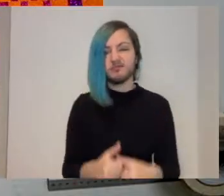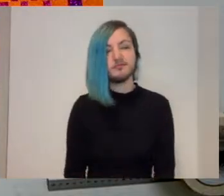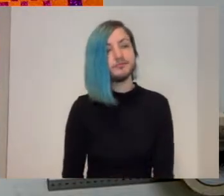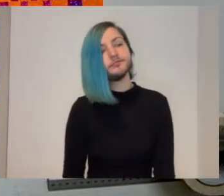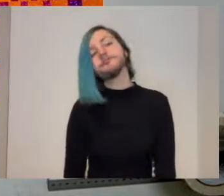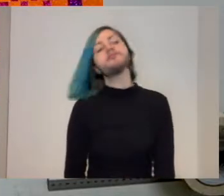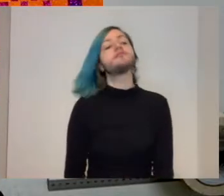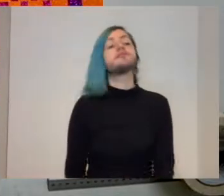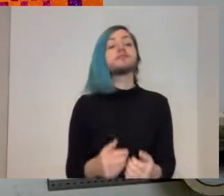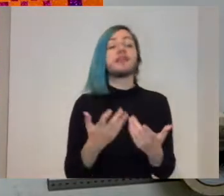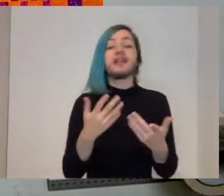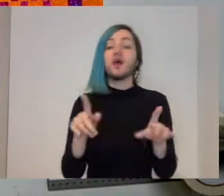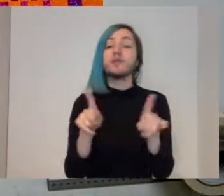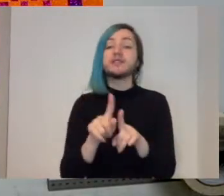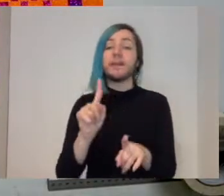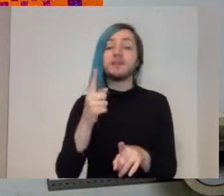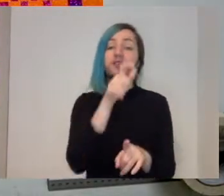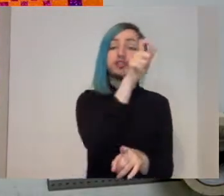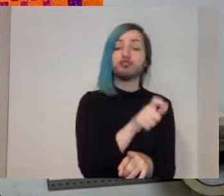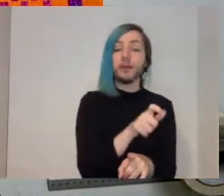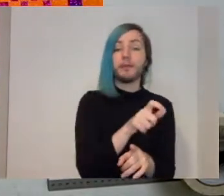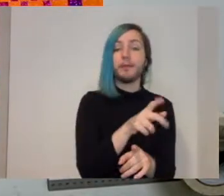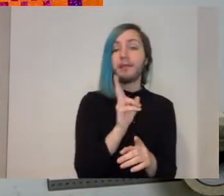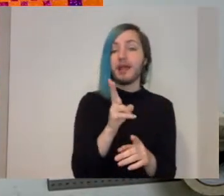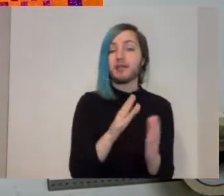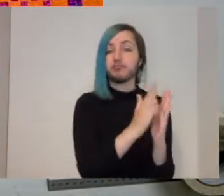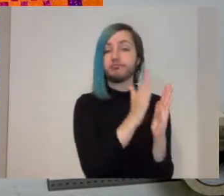then you're doing the same as the first strip for the next one.